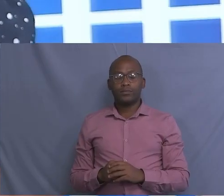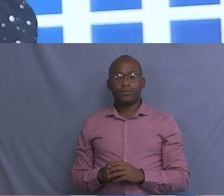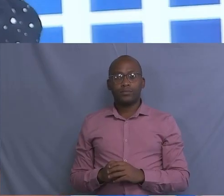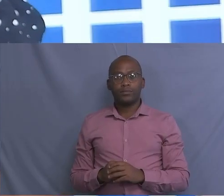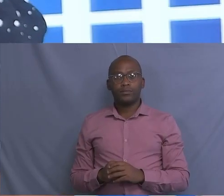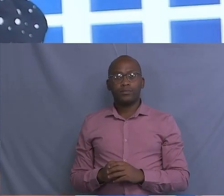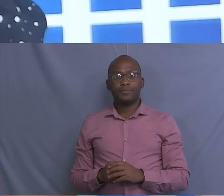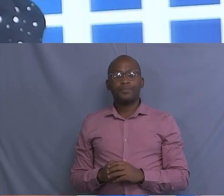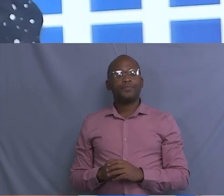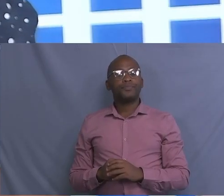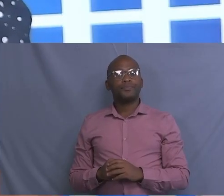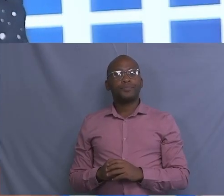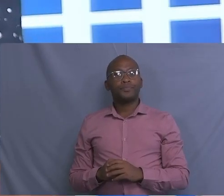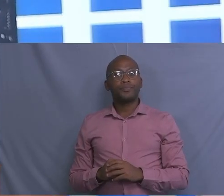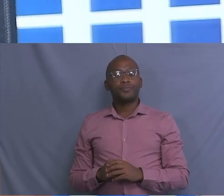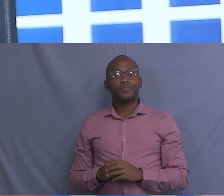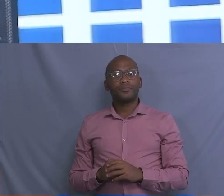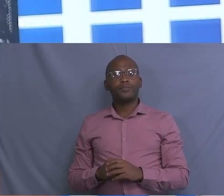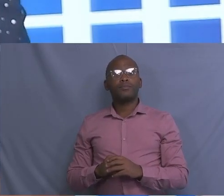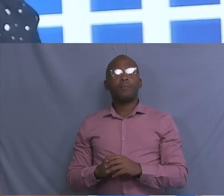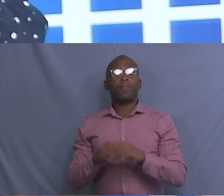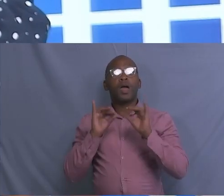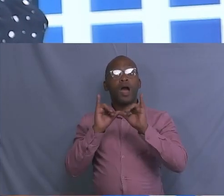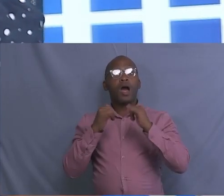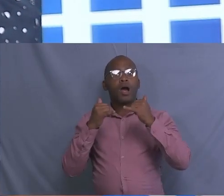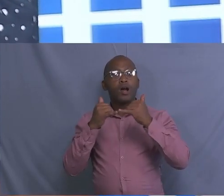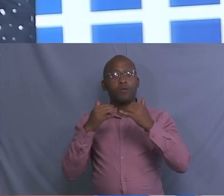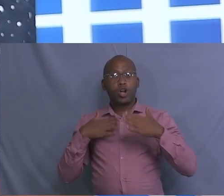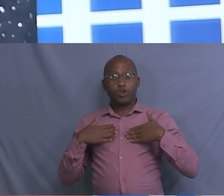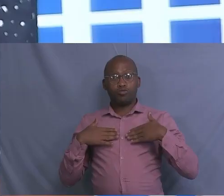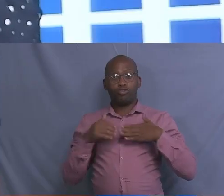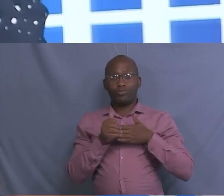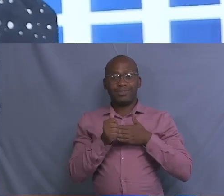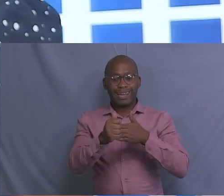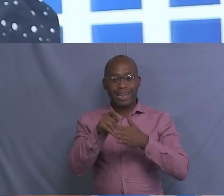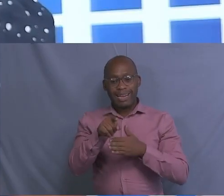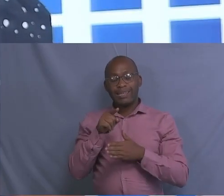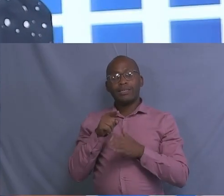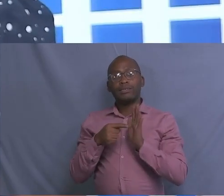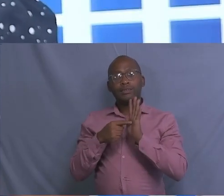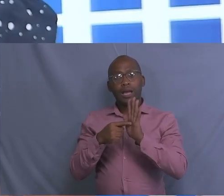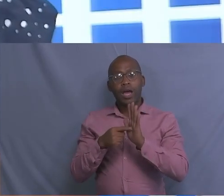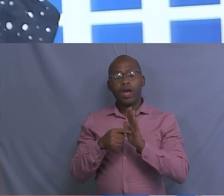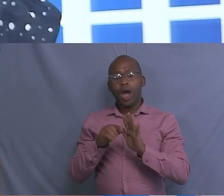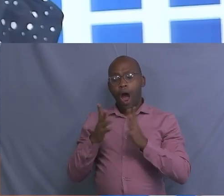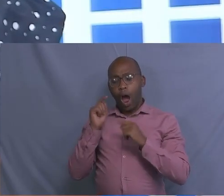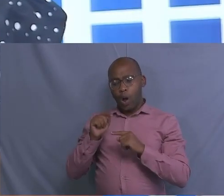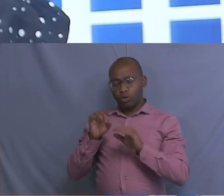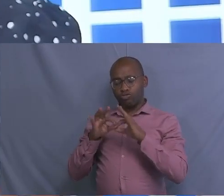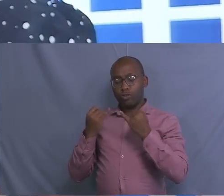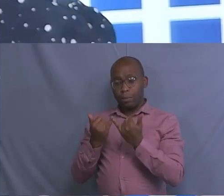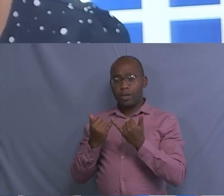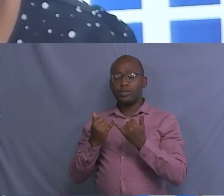of corporate governance. Okay, so corporate governance refers to the way in which a company chooses to govern